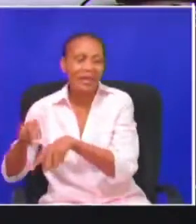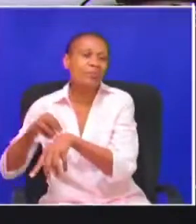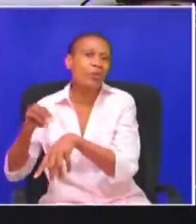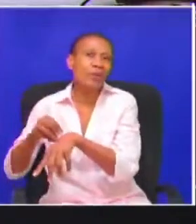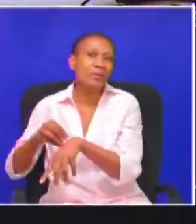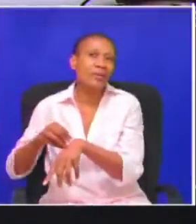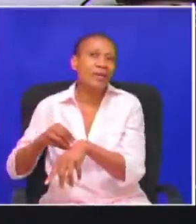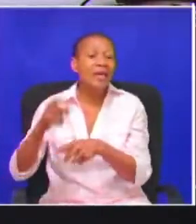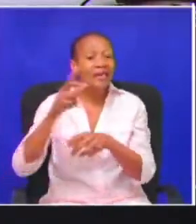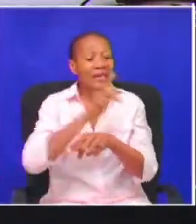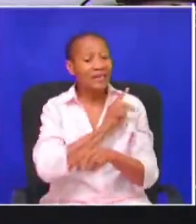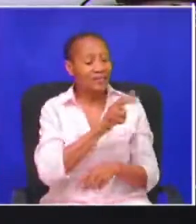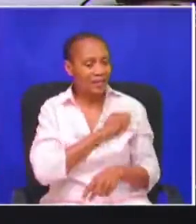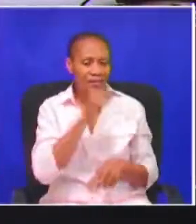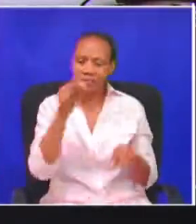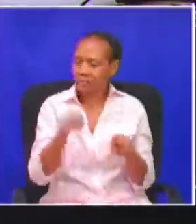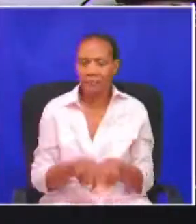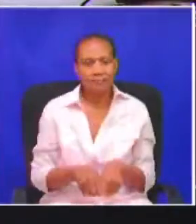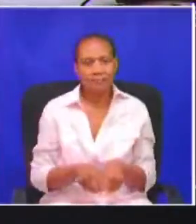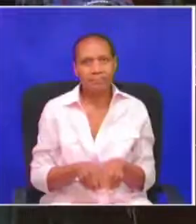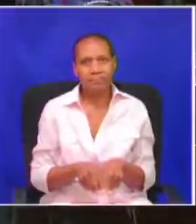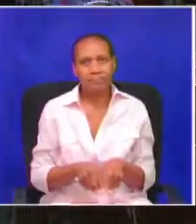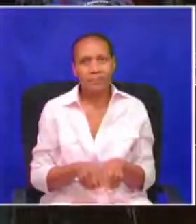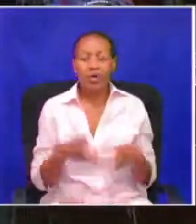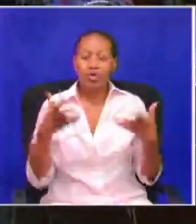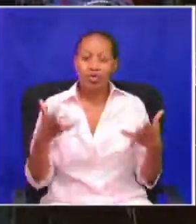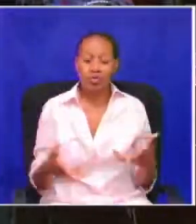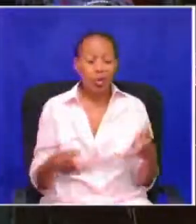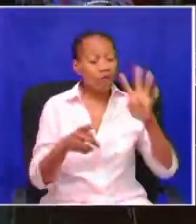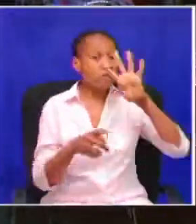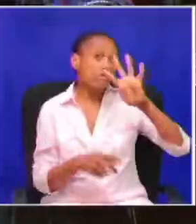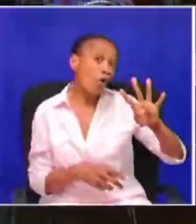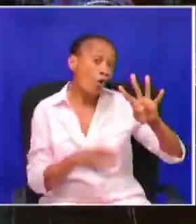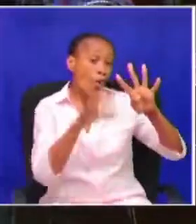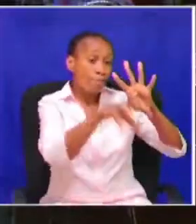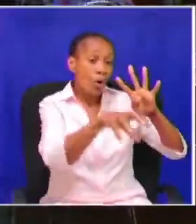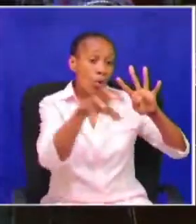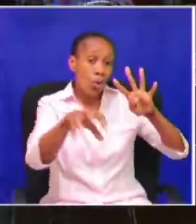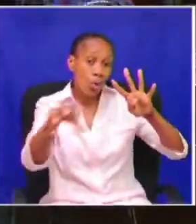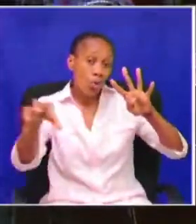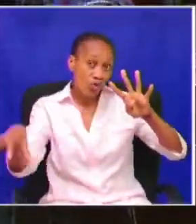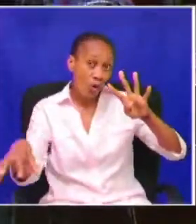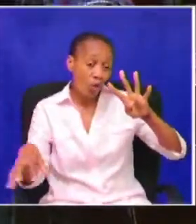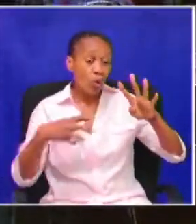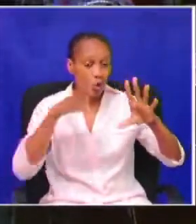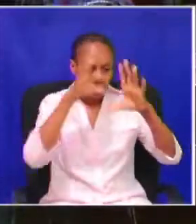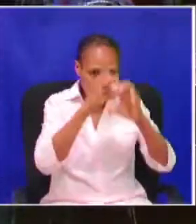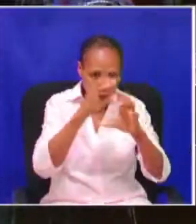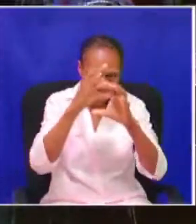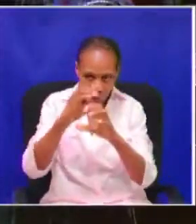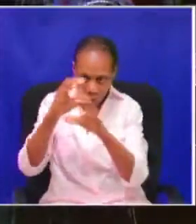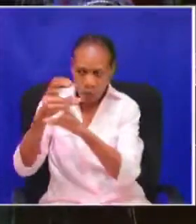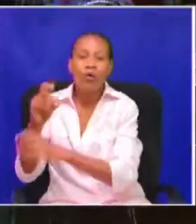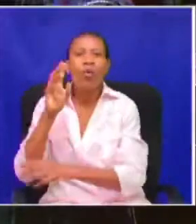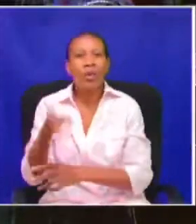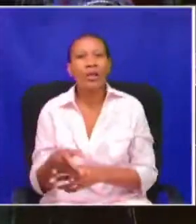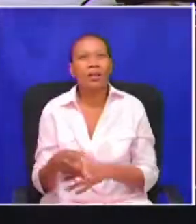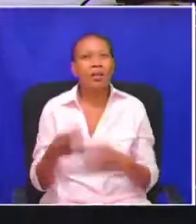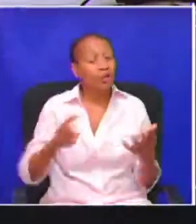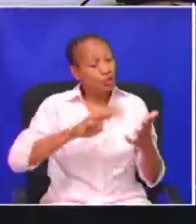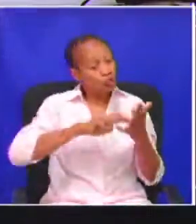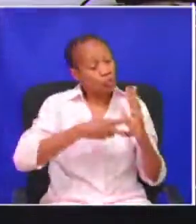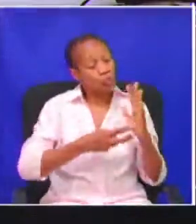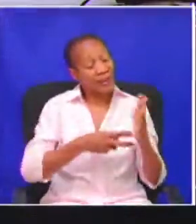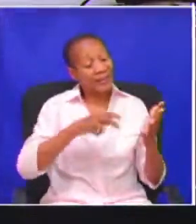and KZN. So those 4 provinces are going to be focused on with regard to the interventions that